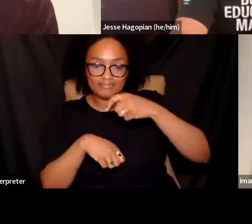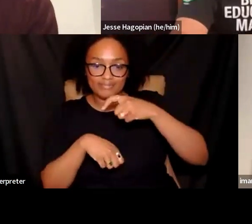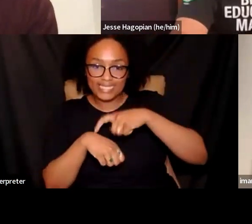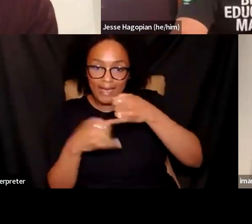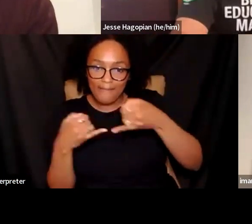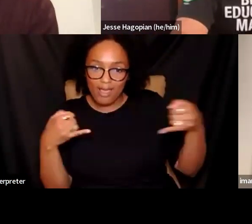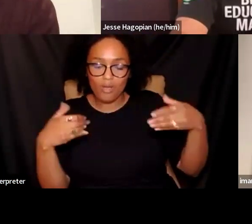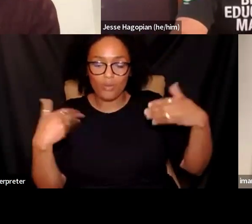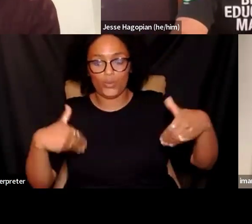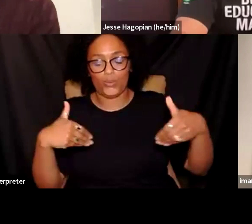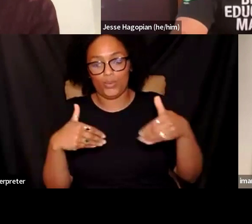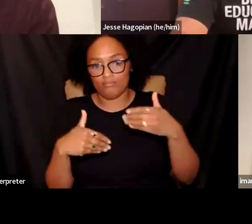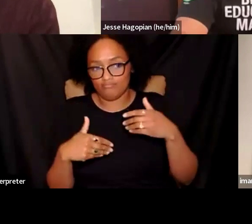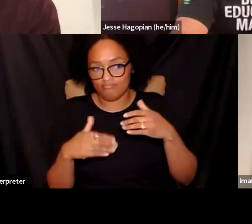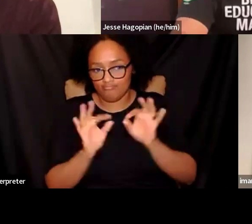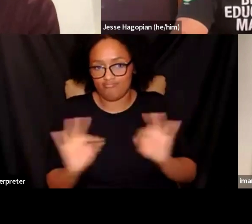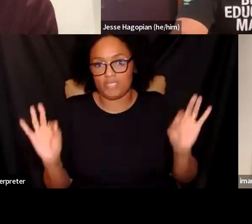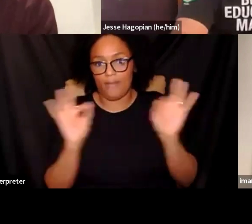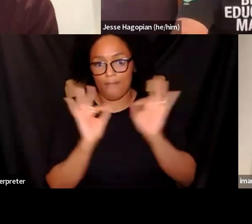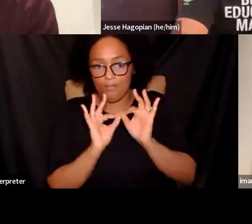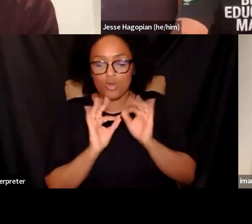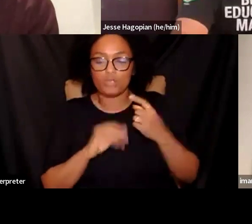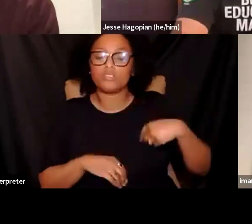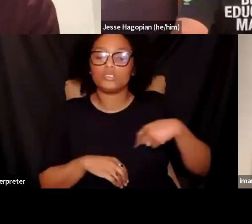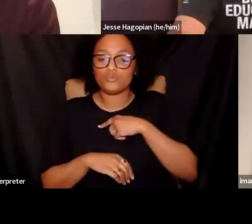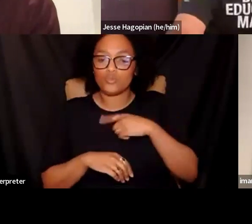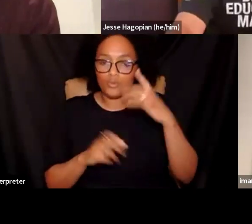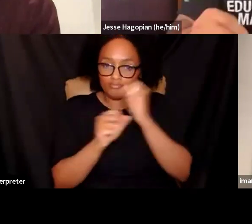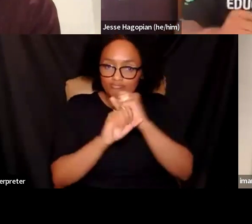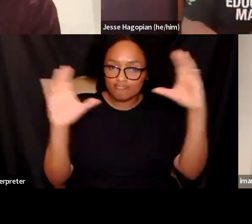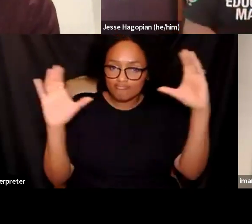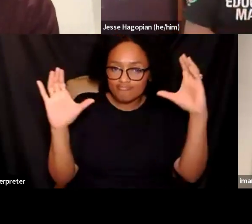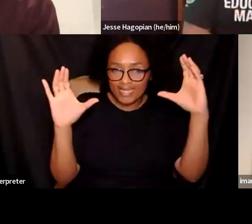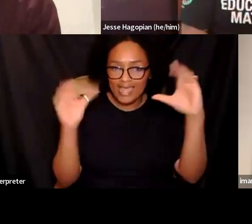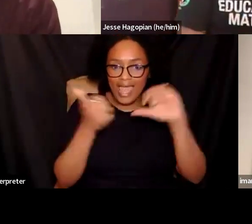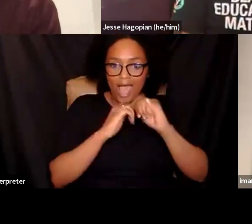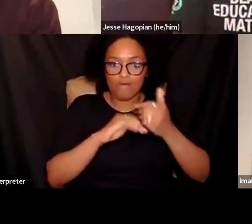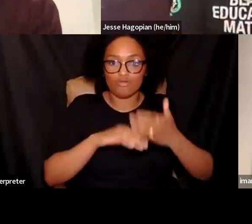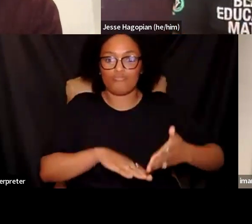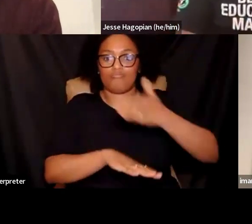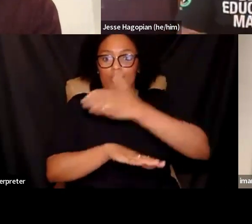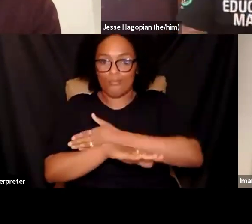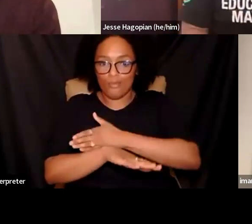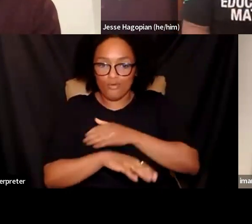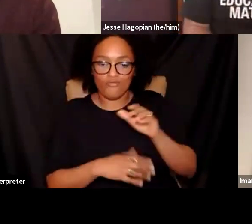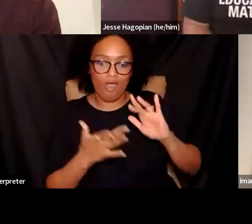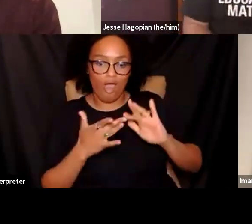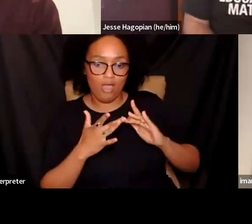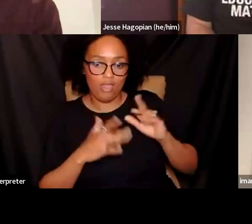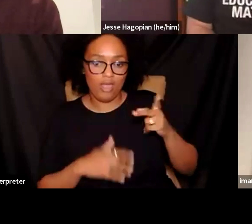website, we're actually in the process of imagining the kind of 2.0 version of the online portal now.